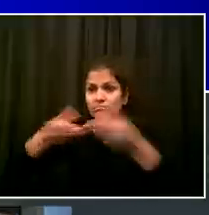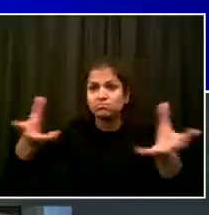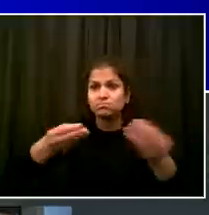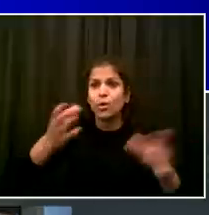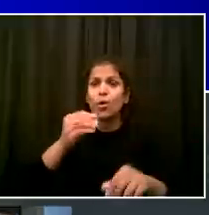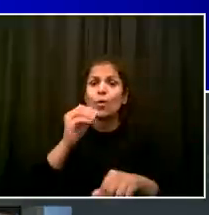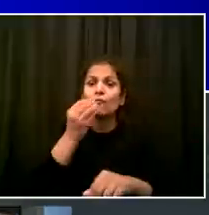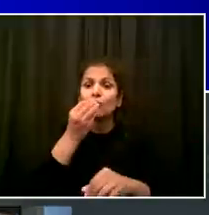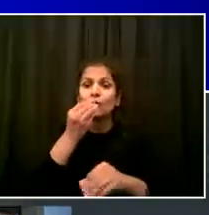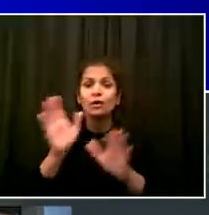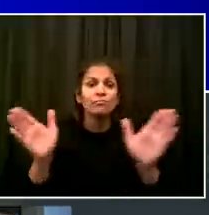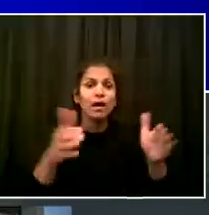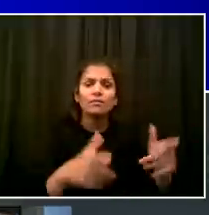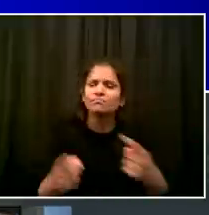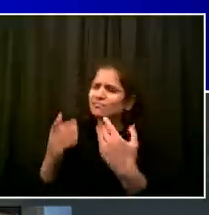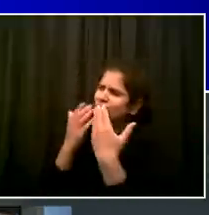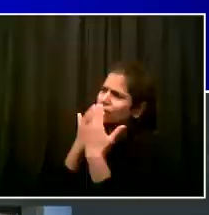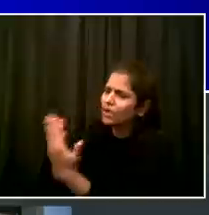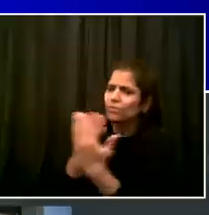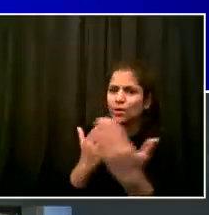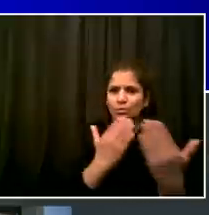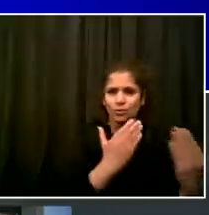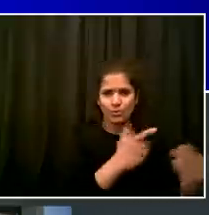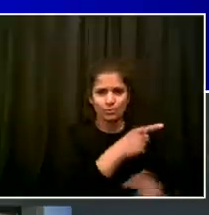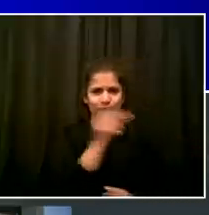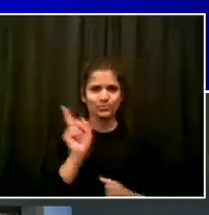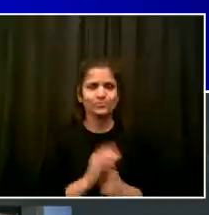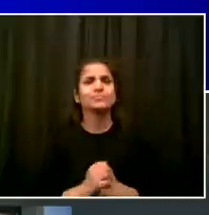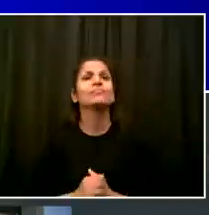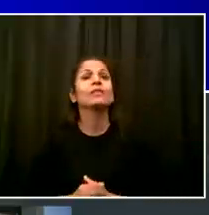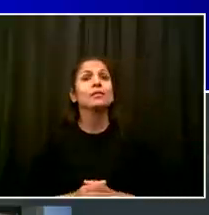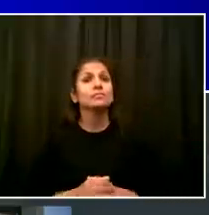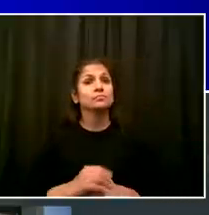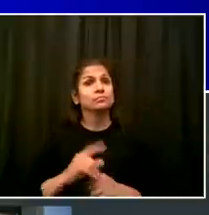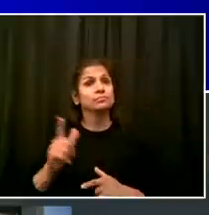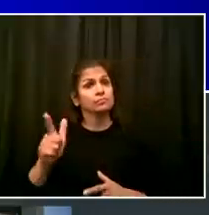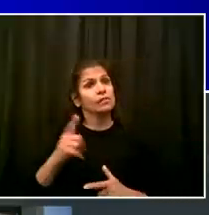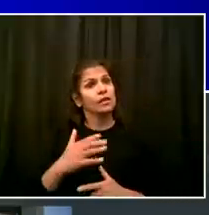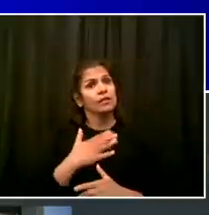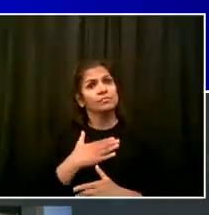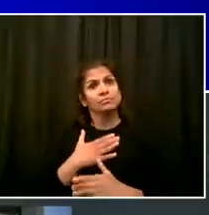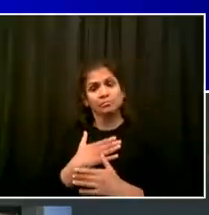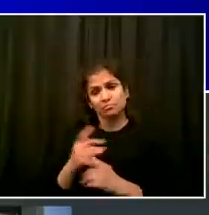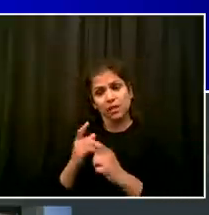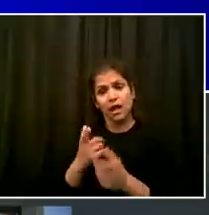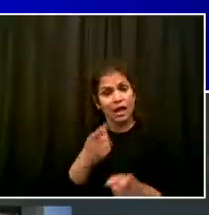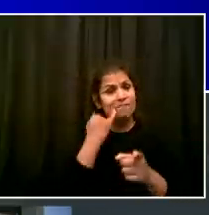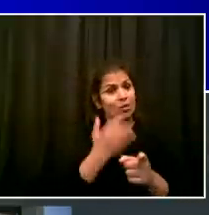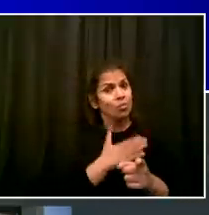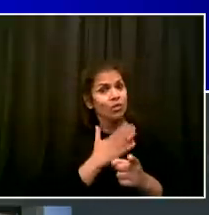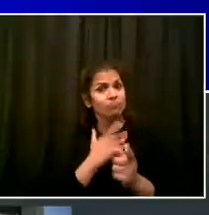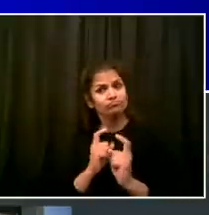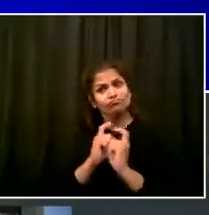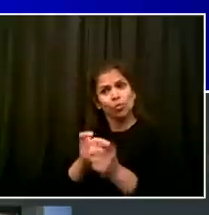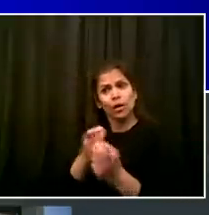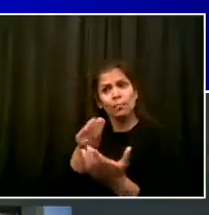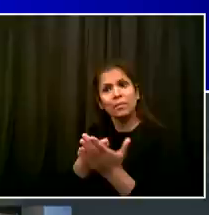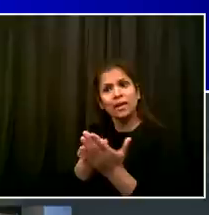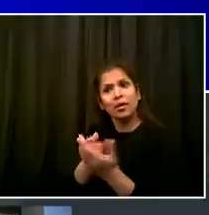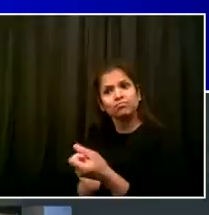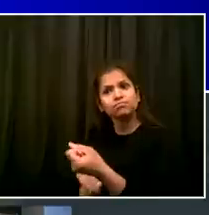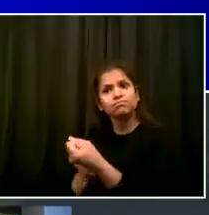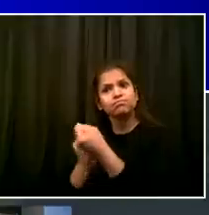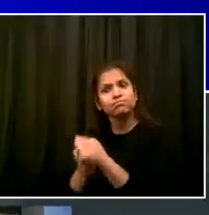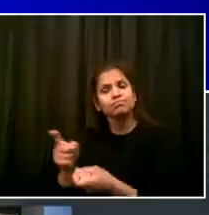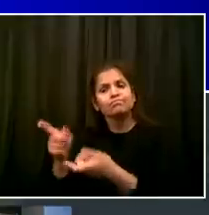help one of your local nonprofits that are doing such important work. We will help them survive this and come